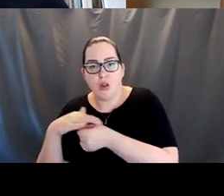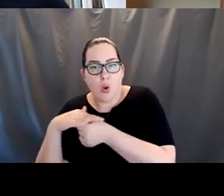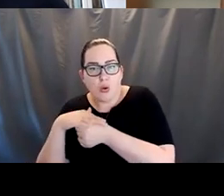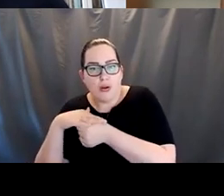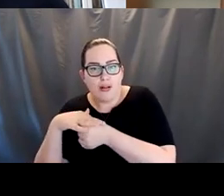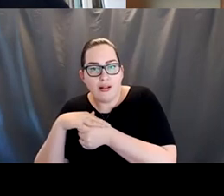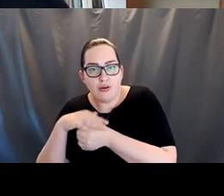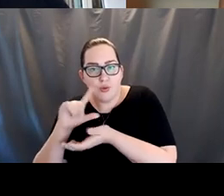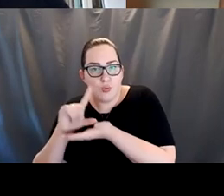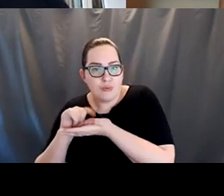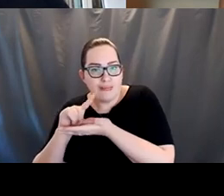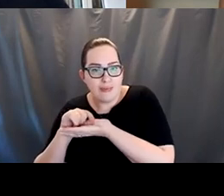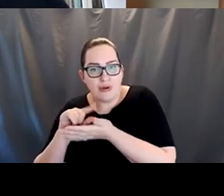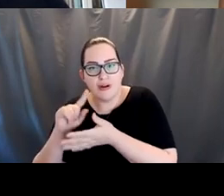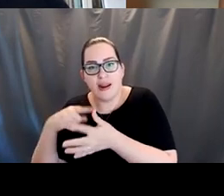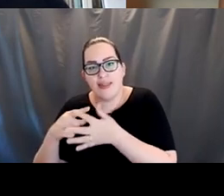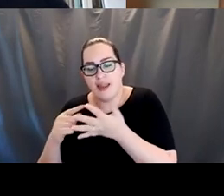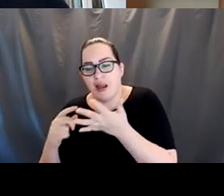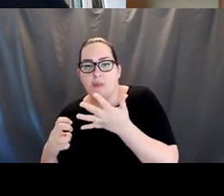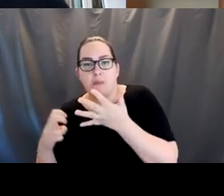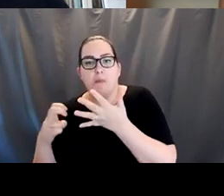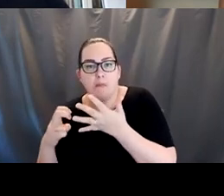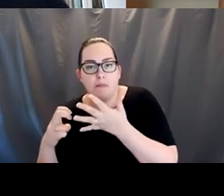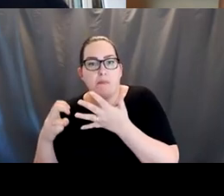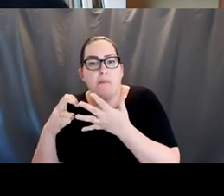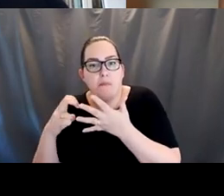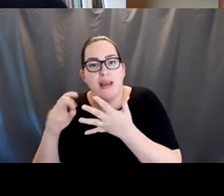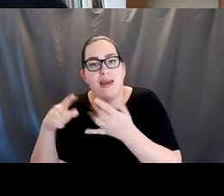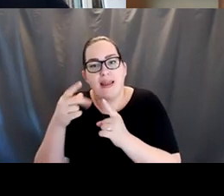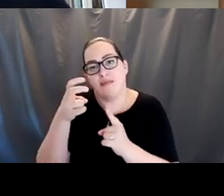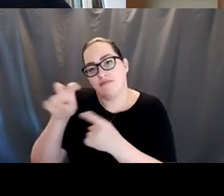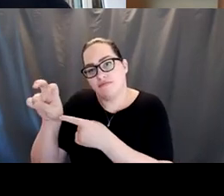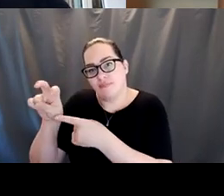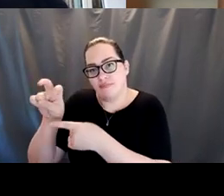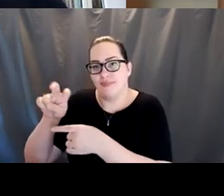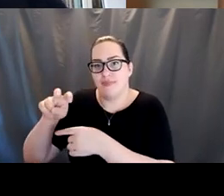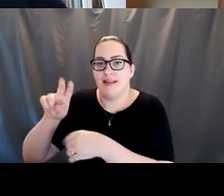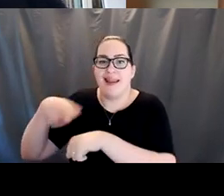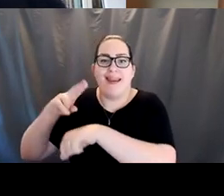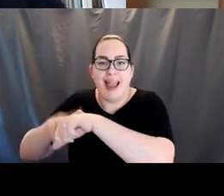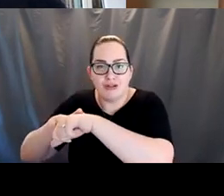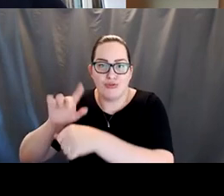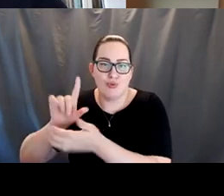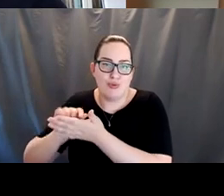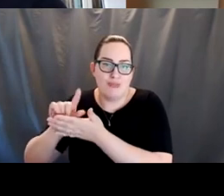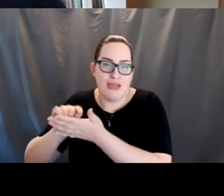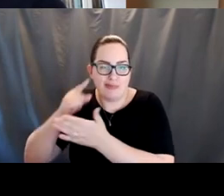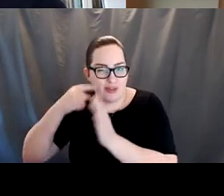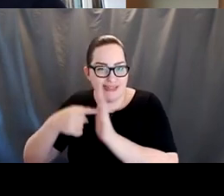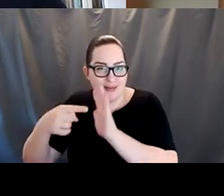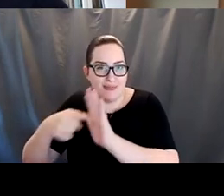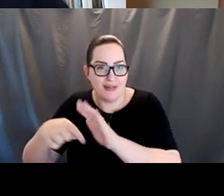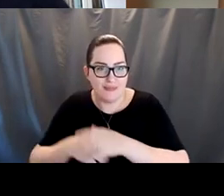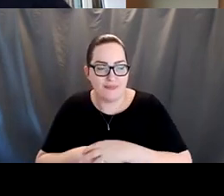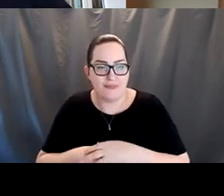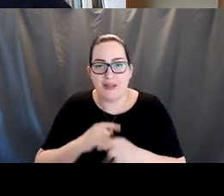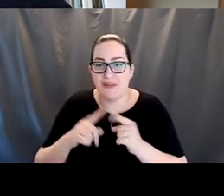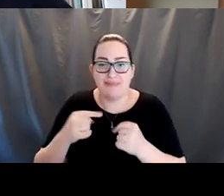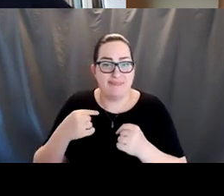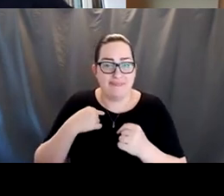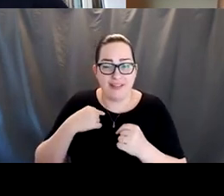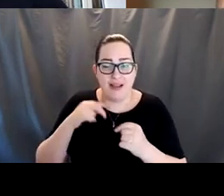so interesting. Yeah. Also, it makes me think of, I remember when in the past hour I used the word create, and I